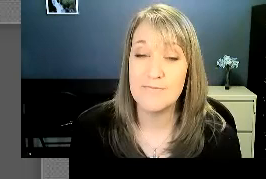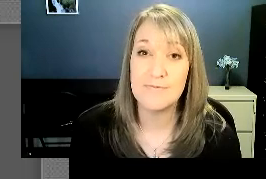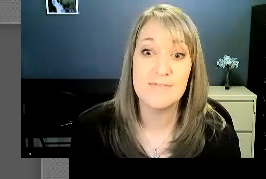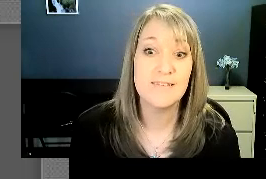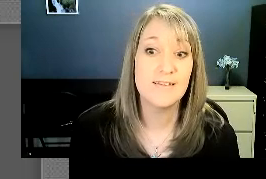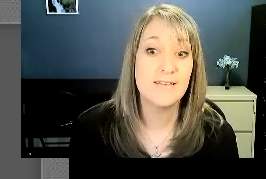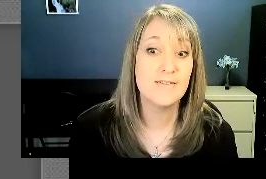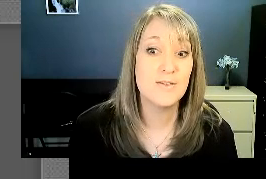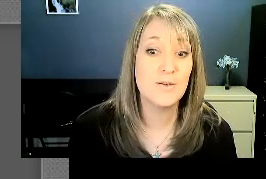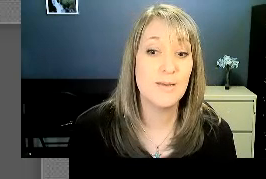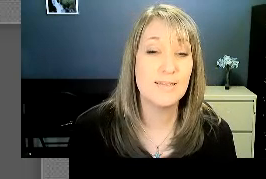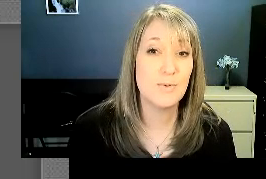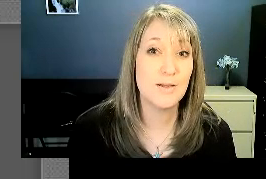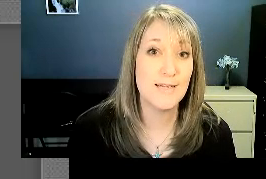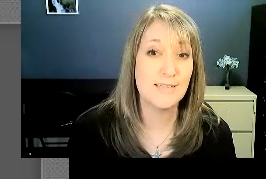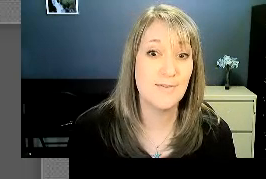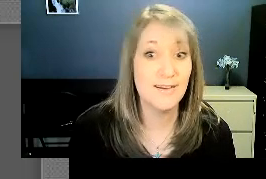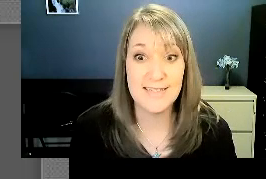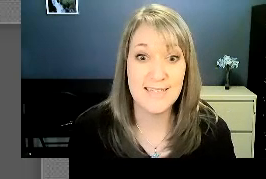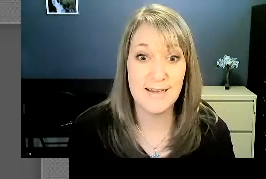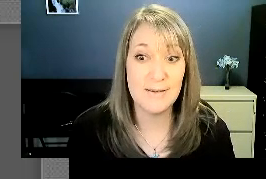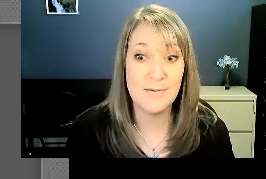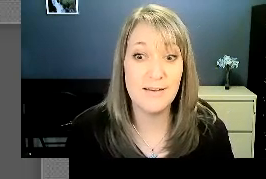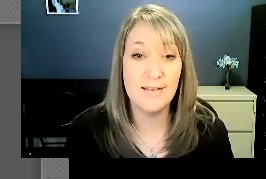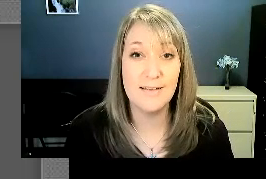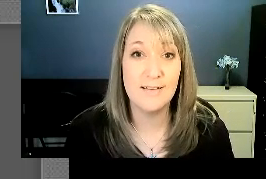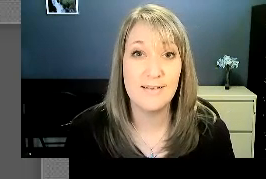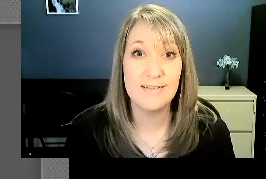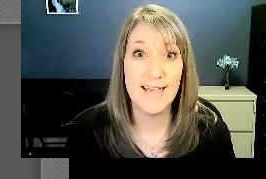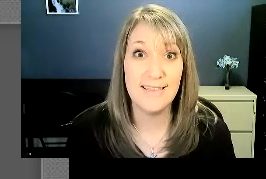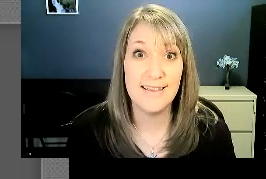video. Do your best with your classifiers to see how you would